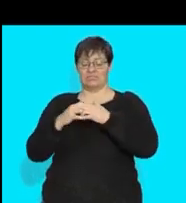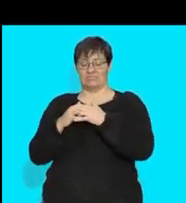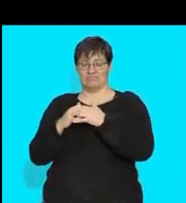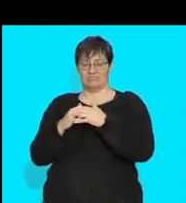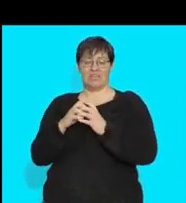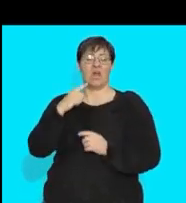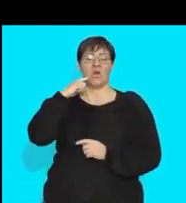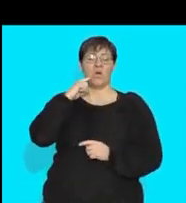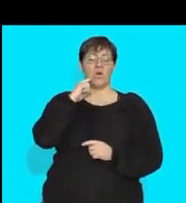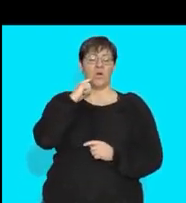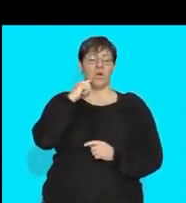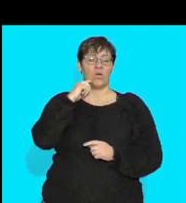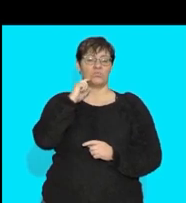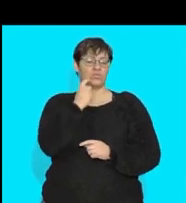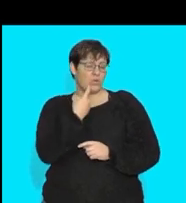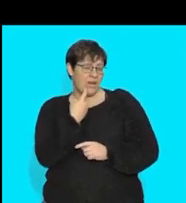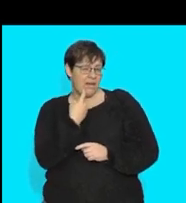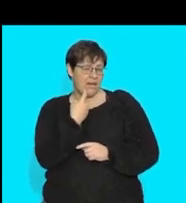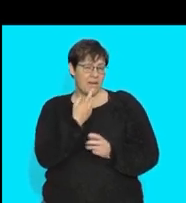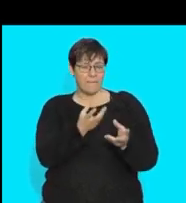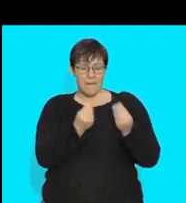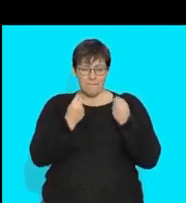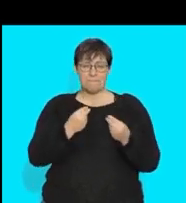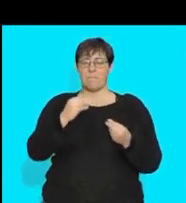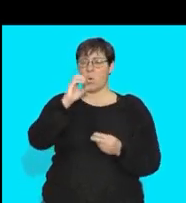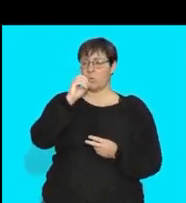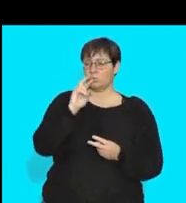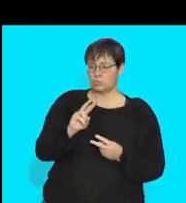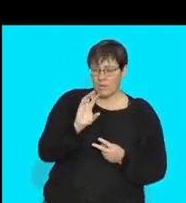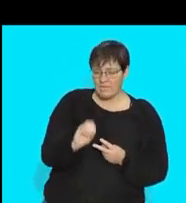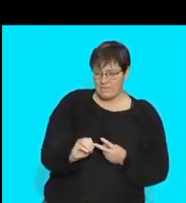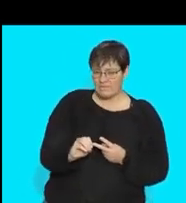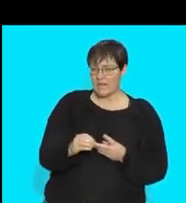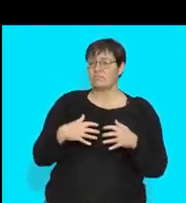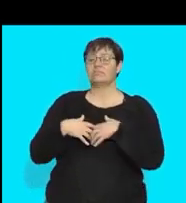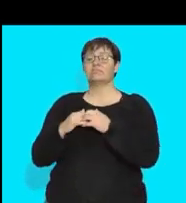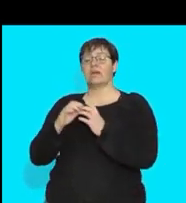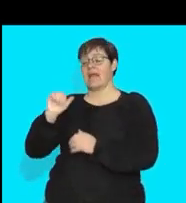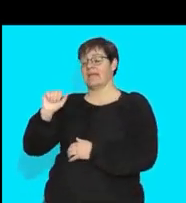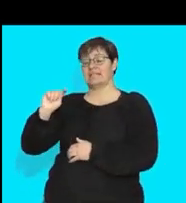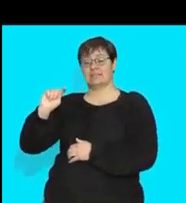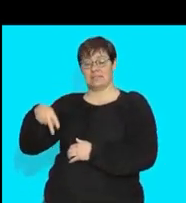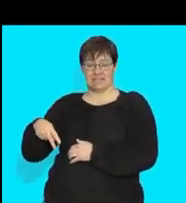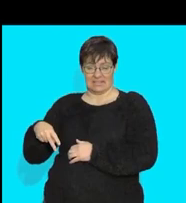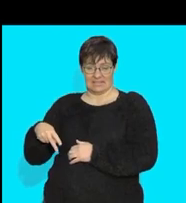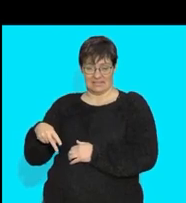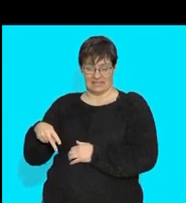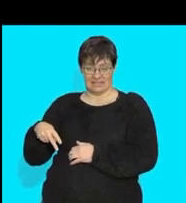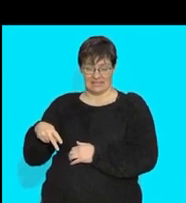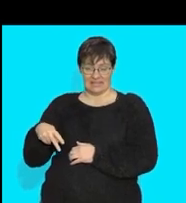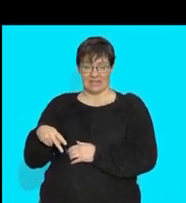glucose and we have oxygen, and we're going to make energy. We're breaking down, it is